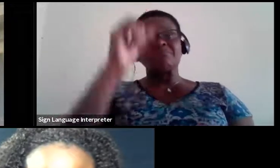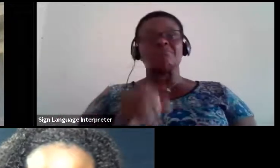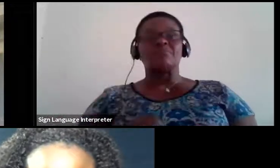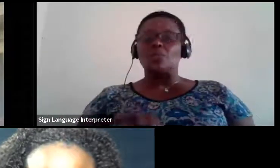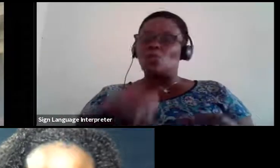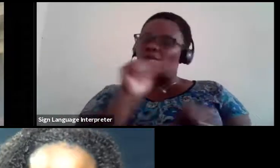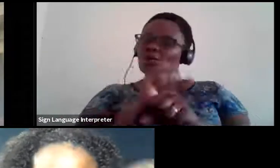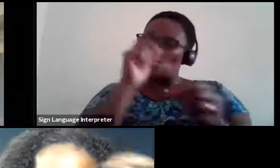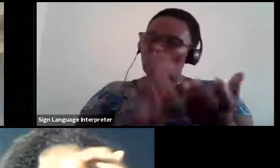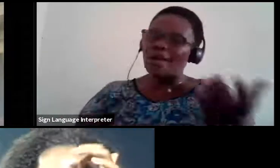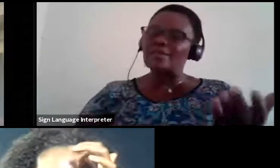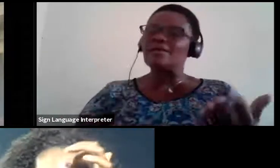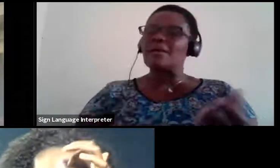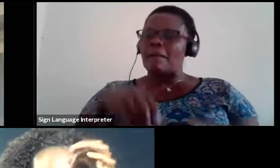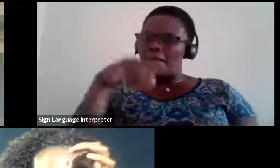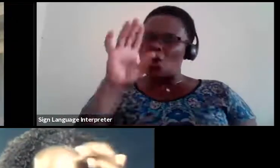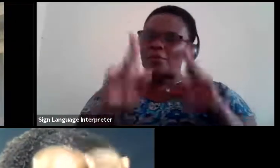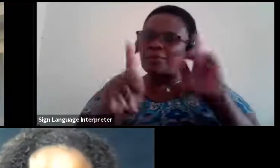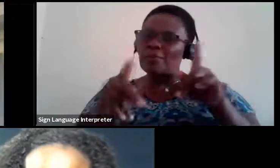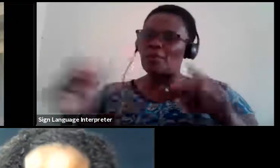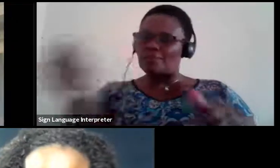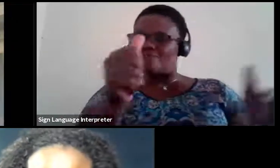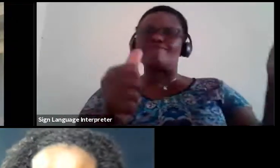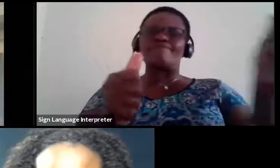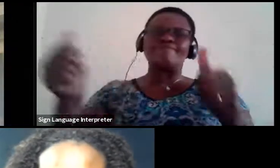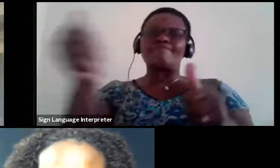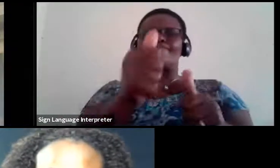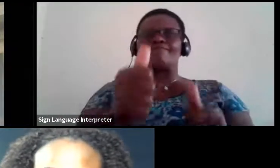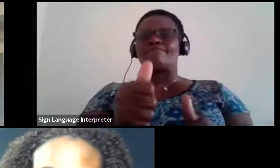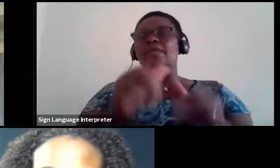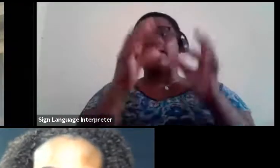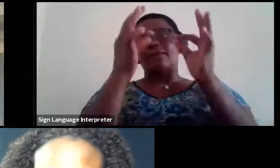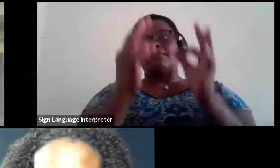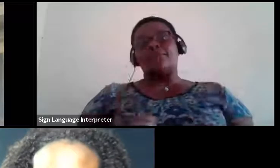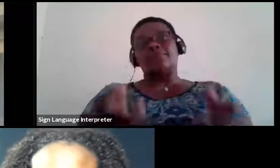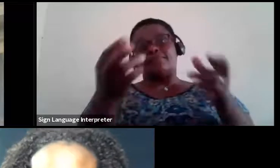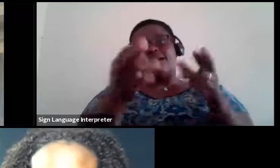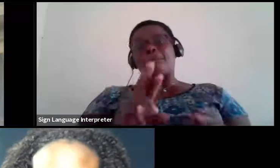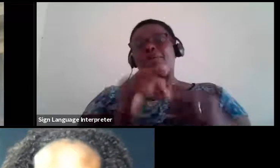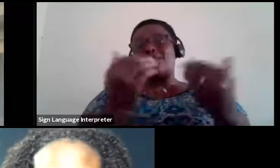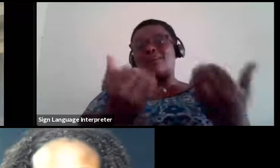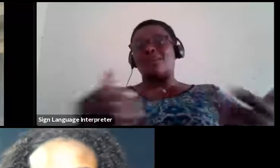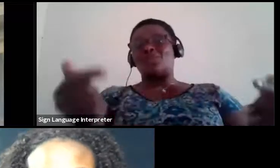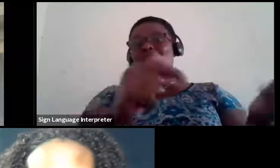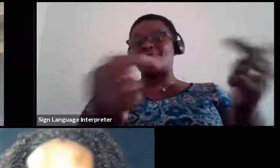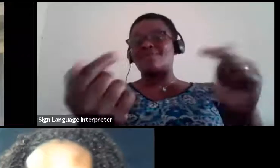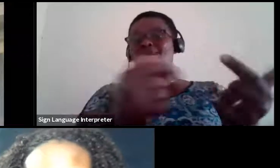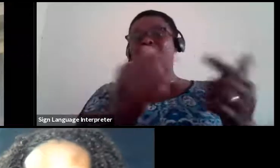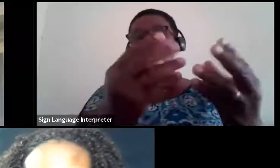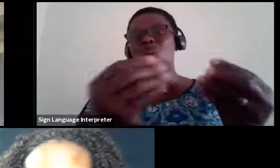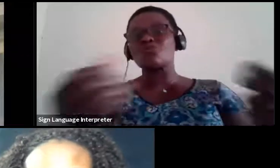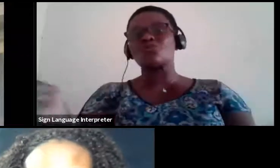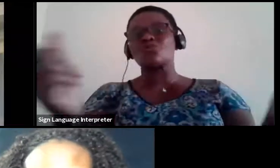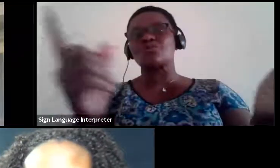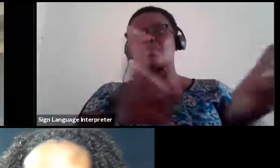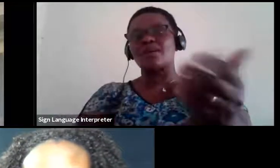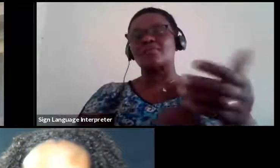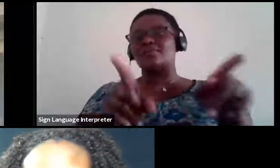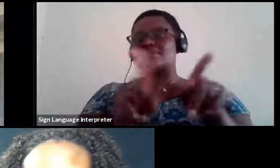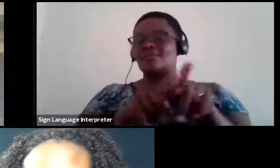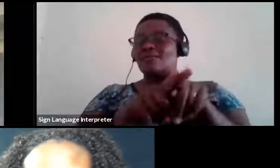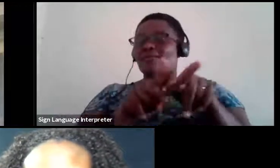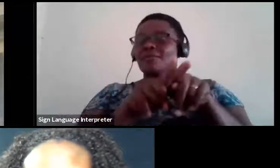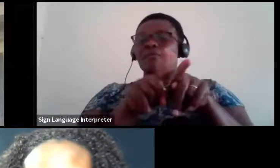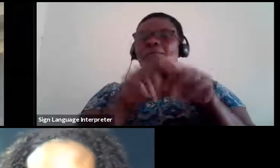are going to be put on the table and solutions are going to be found. And also we need to put our governments accountable. We cannot keep talking